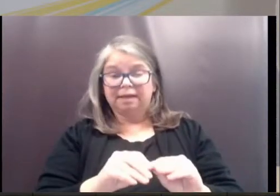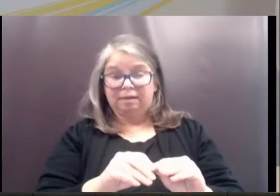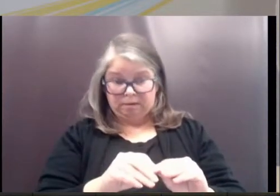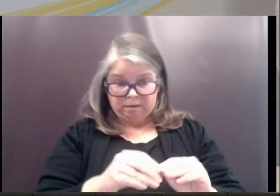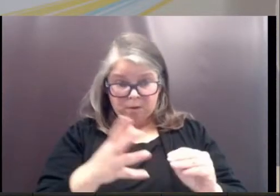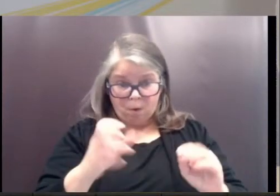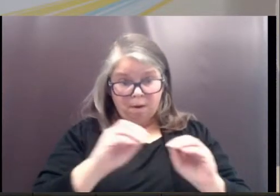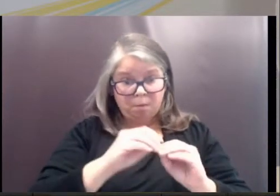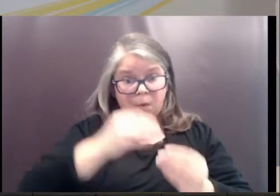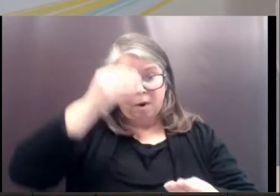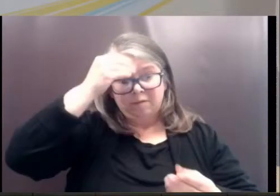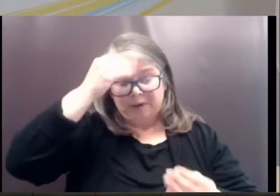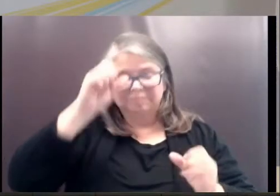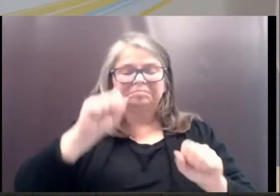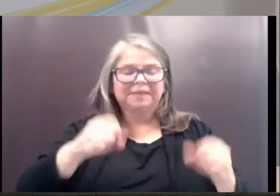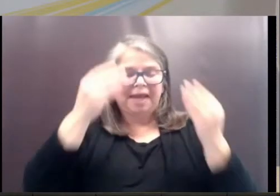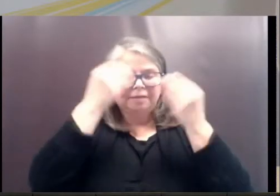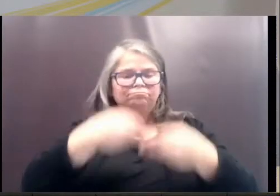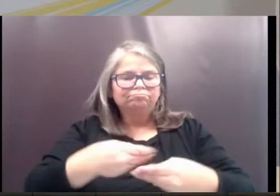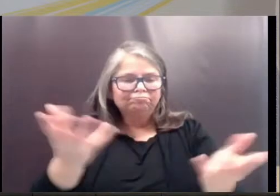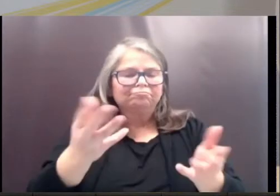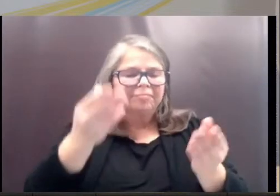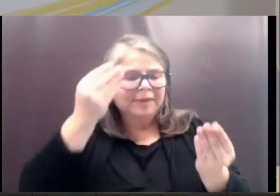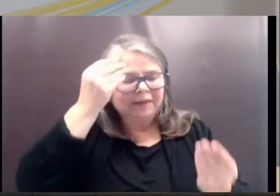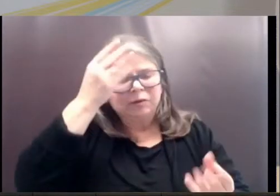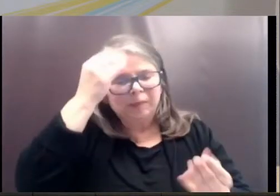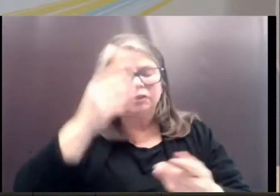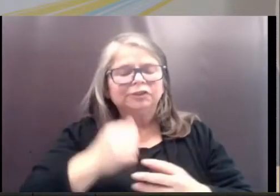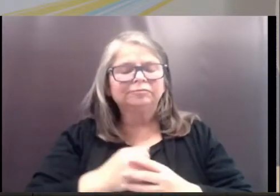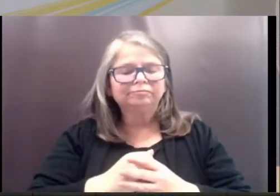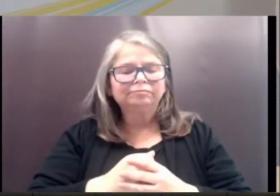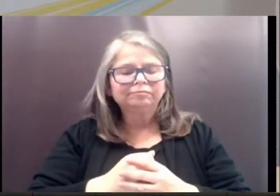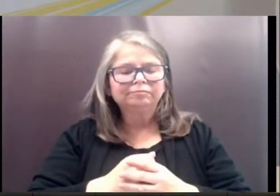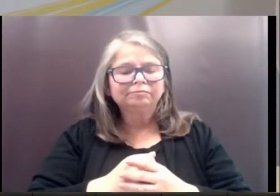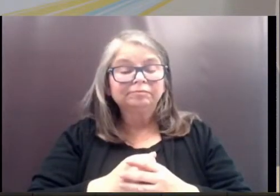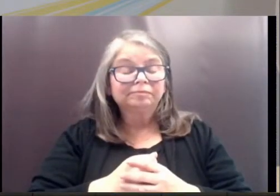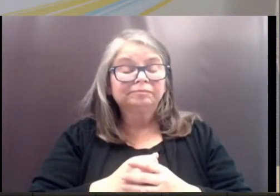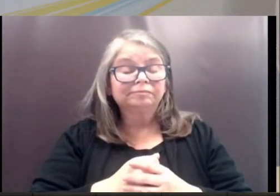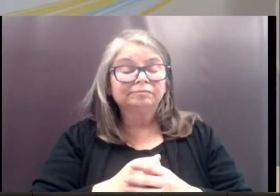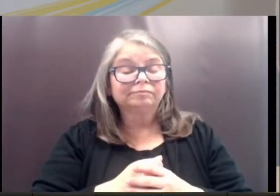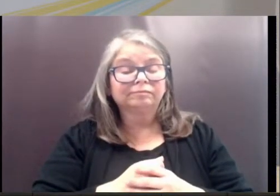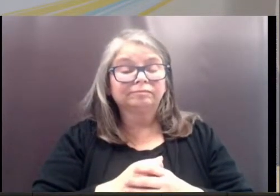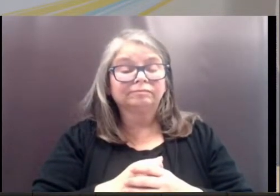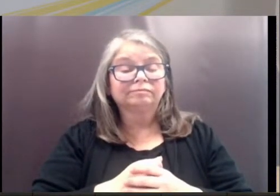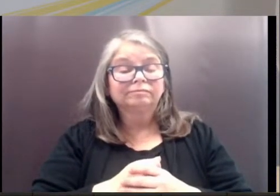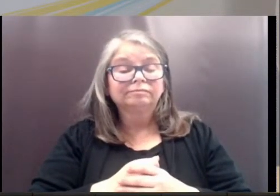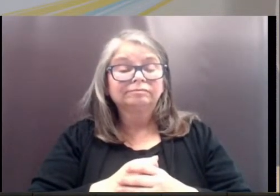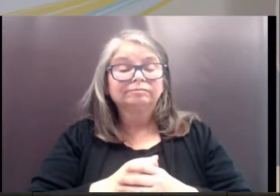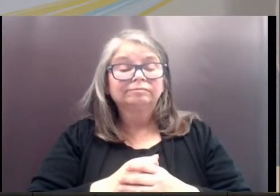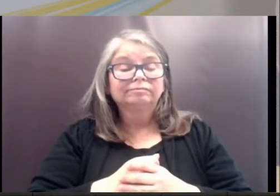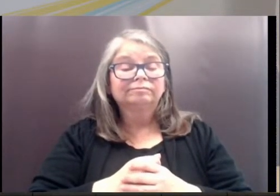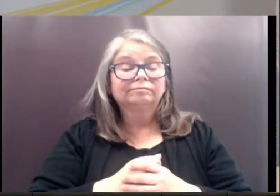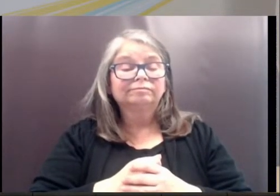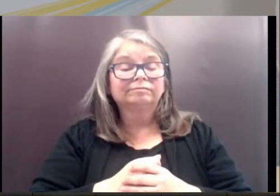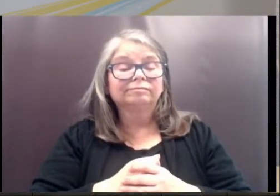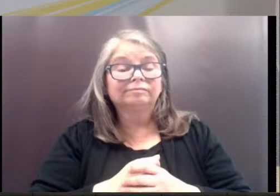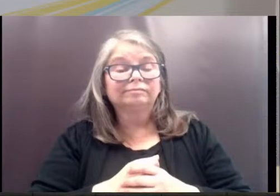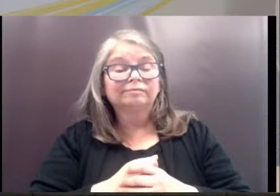numbers for our HIV cases in the